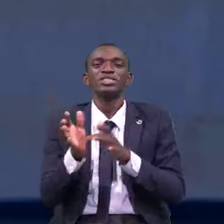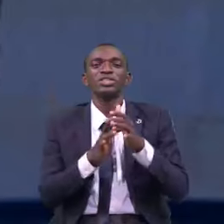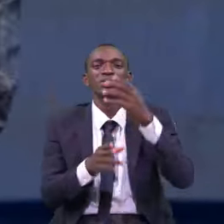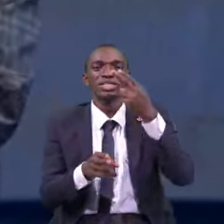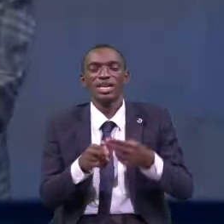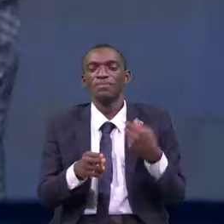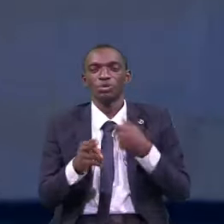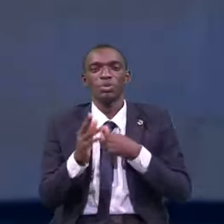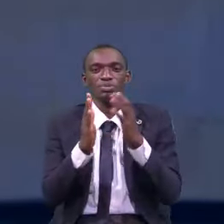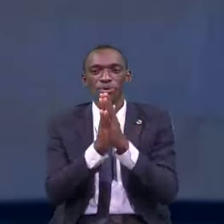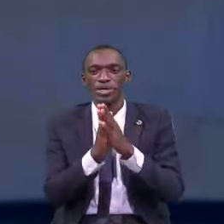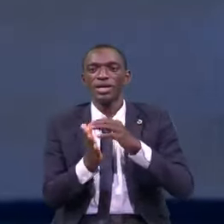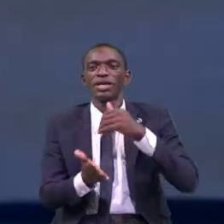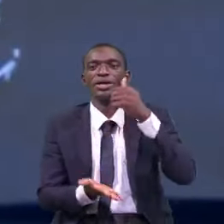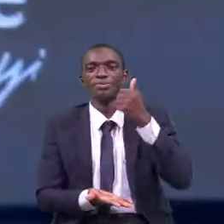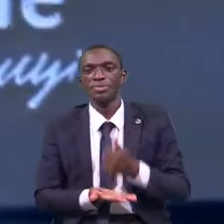pray.